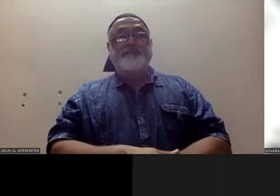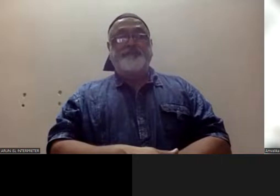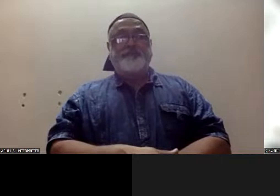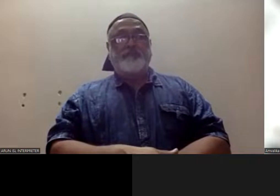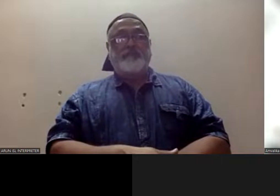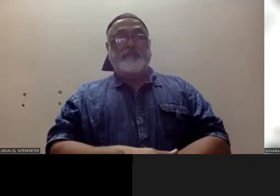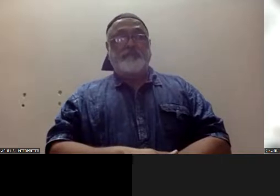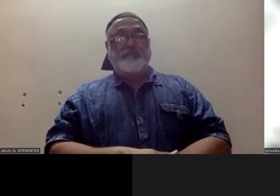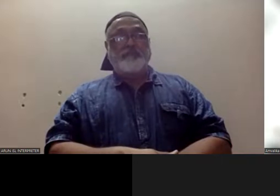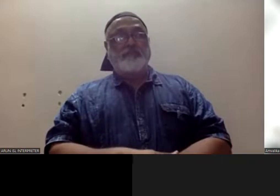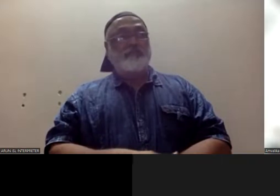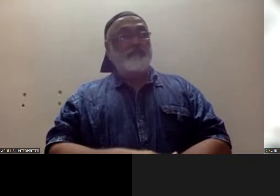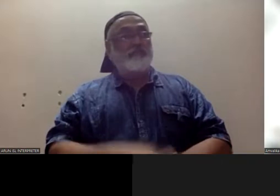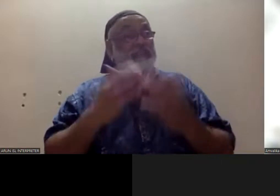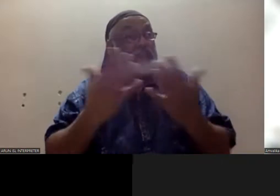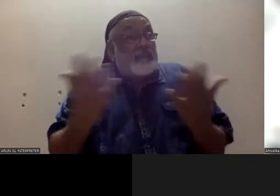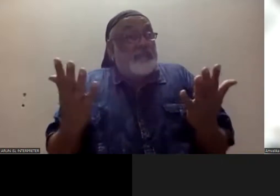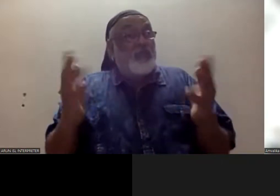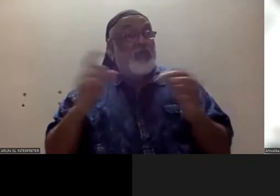Do we have more questions?